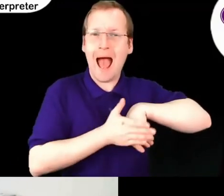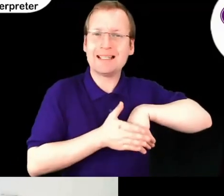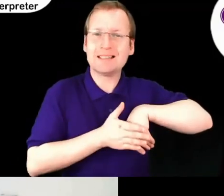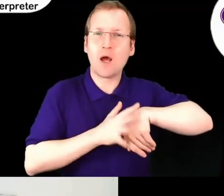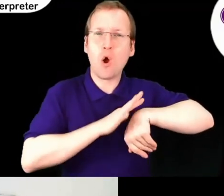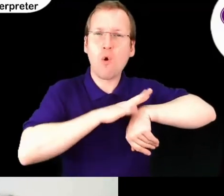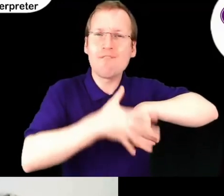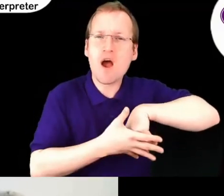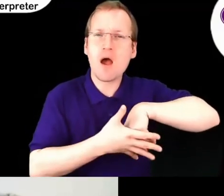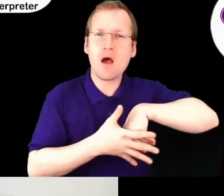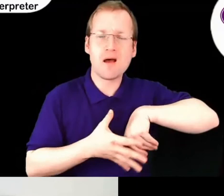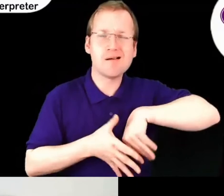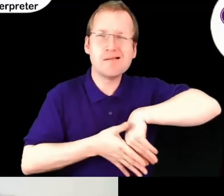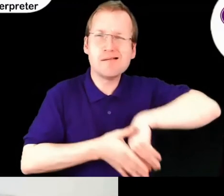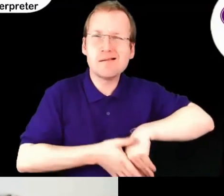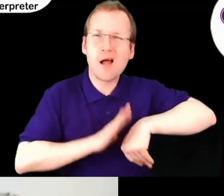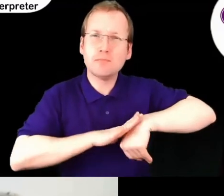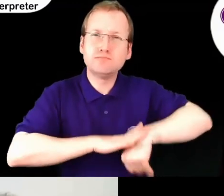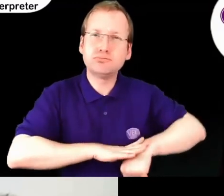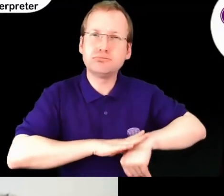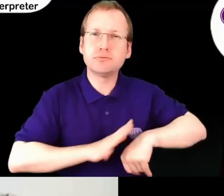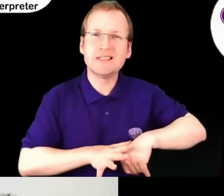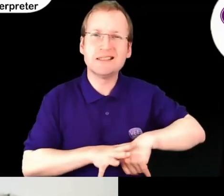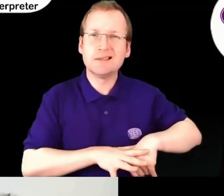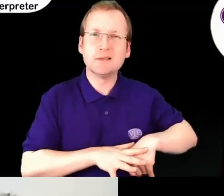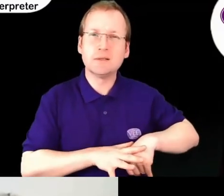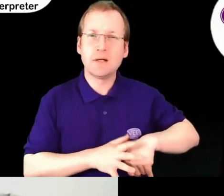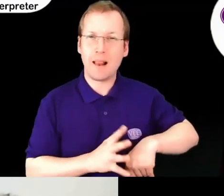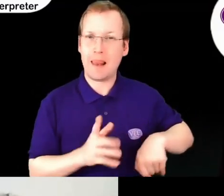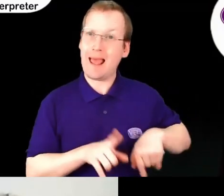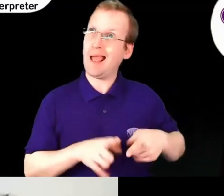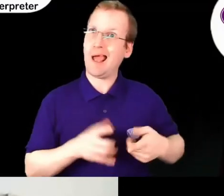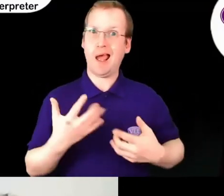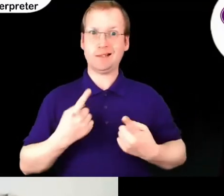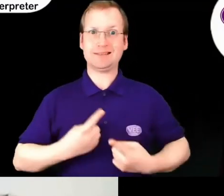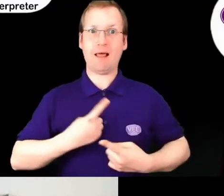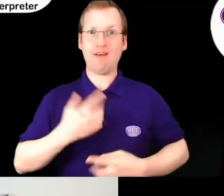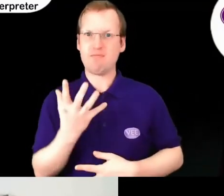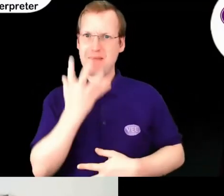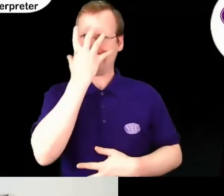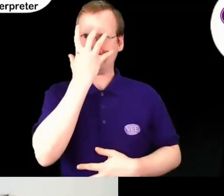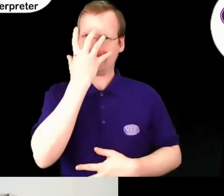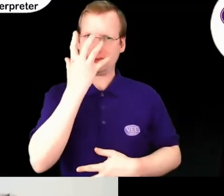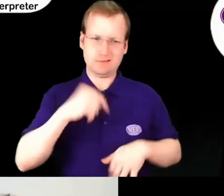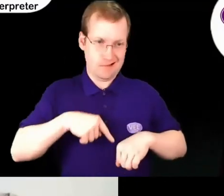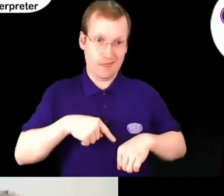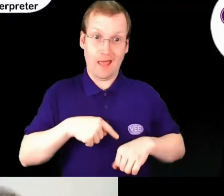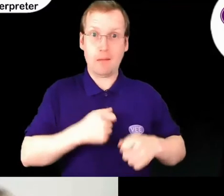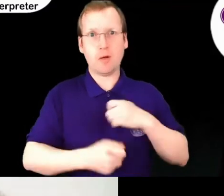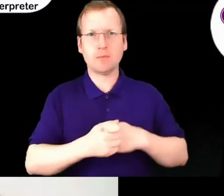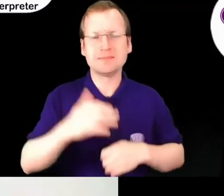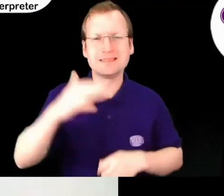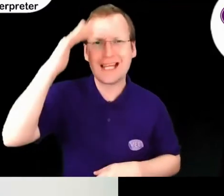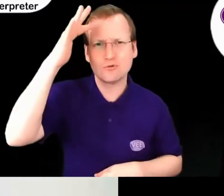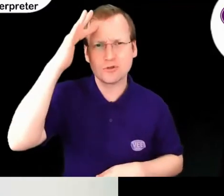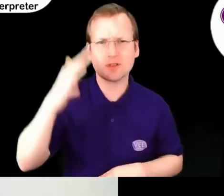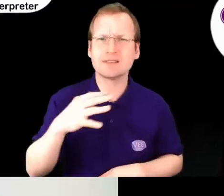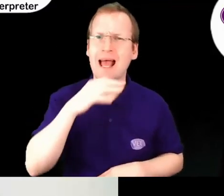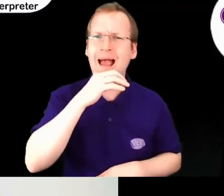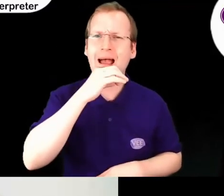cloak, a mask, then they could become very dangerous. There's a guy, an